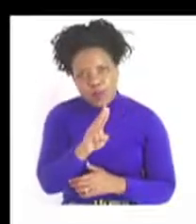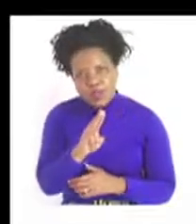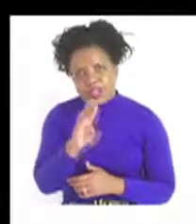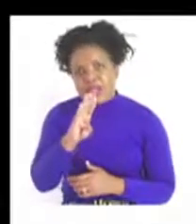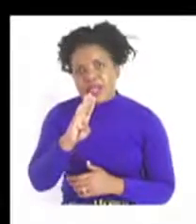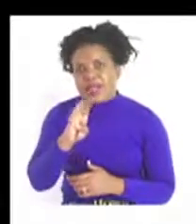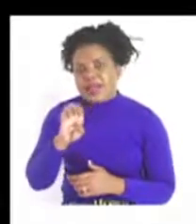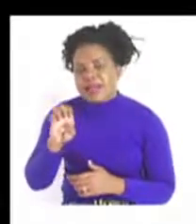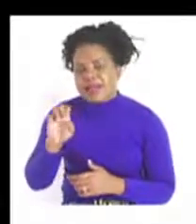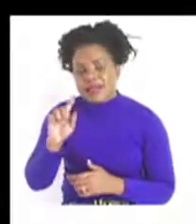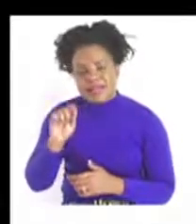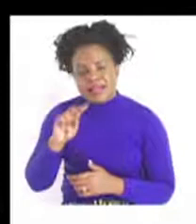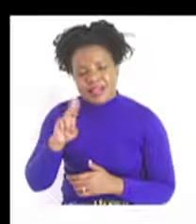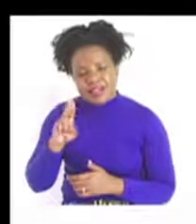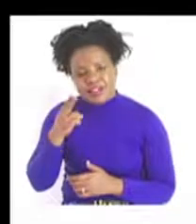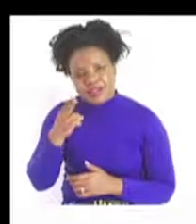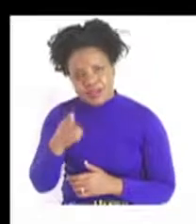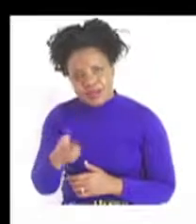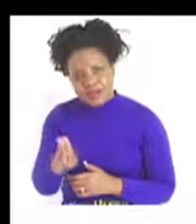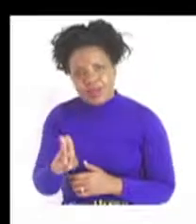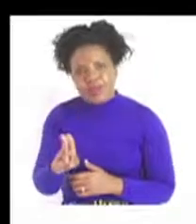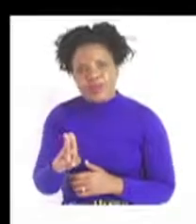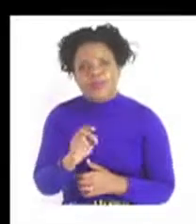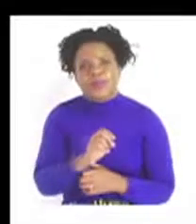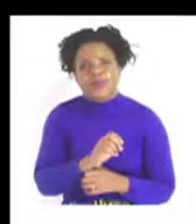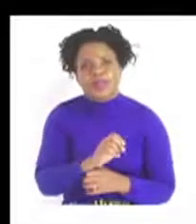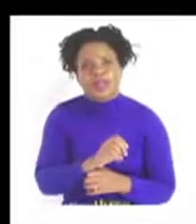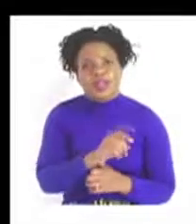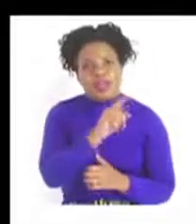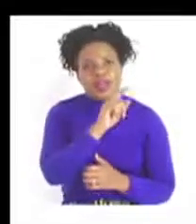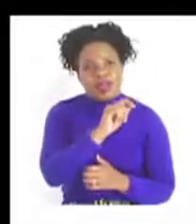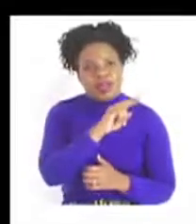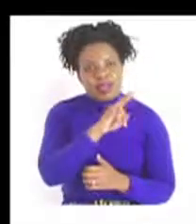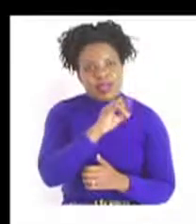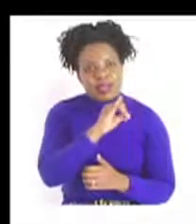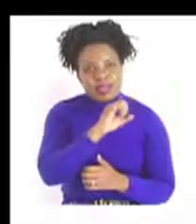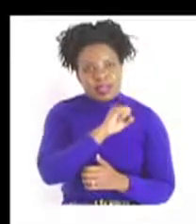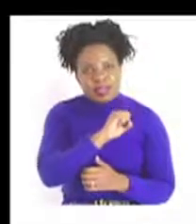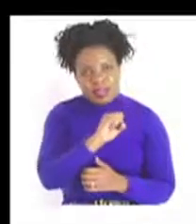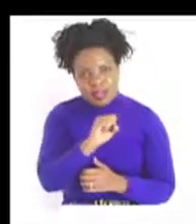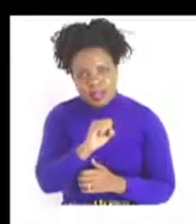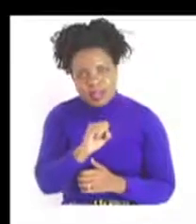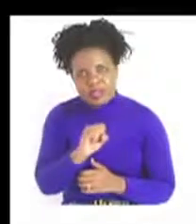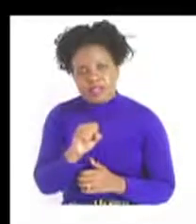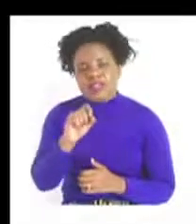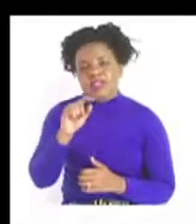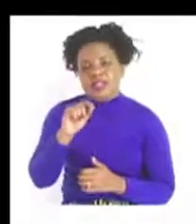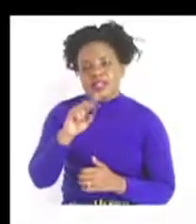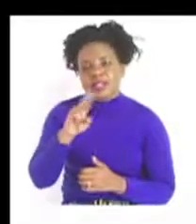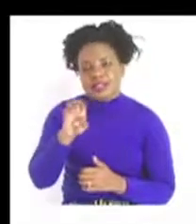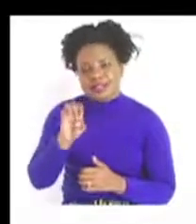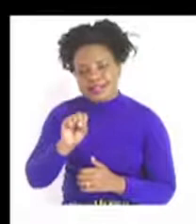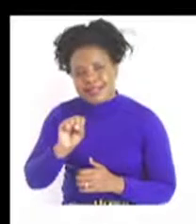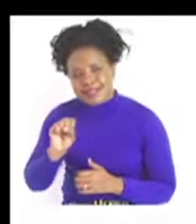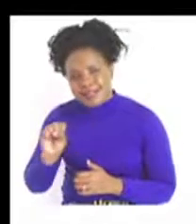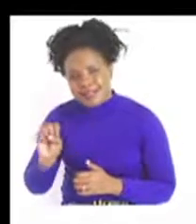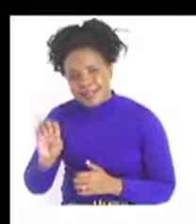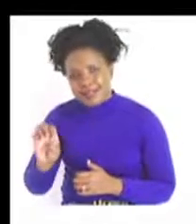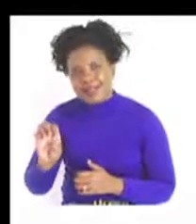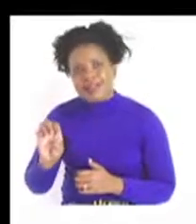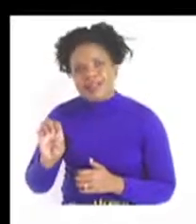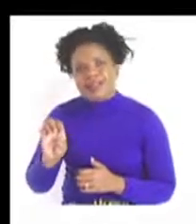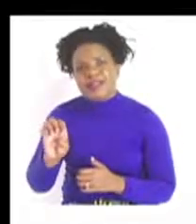plural of booth be called beeth? If the singular is this and the plural